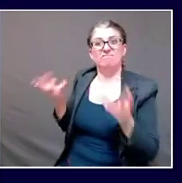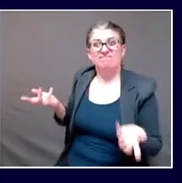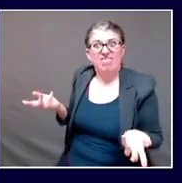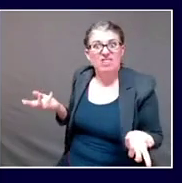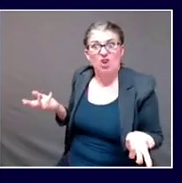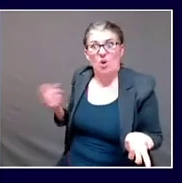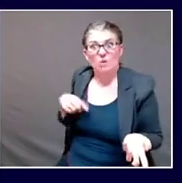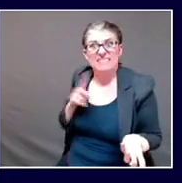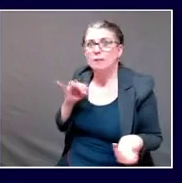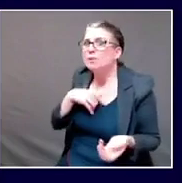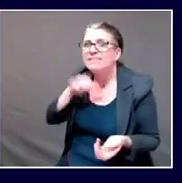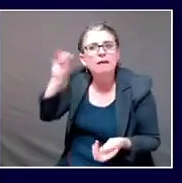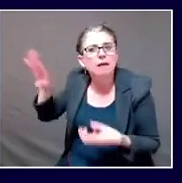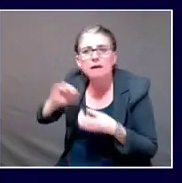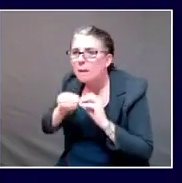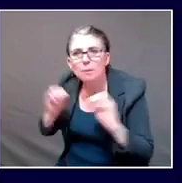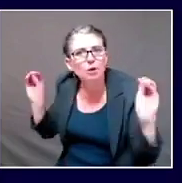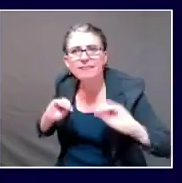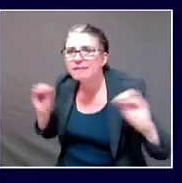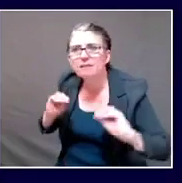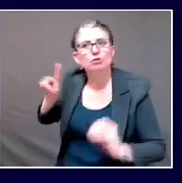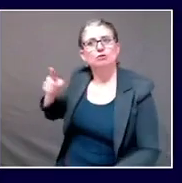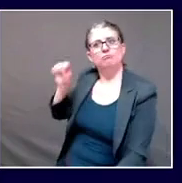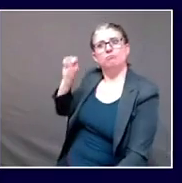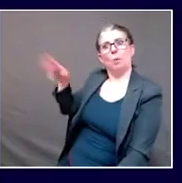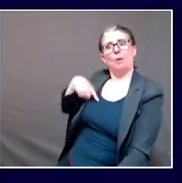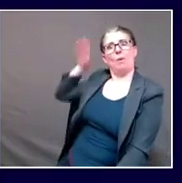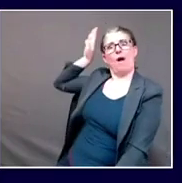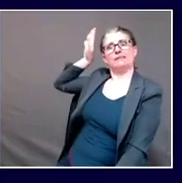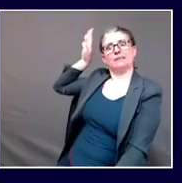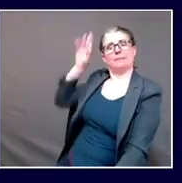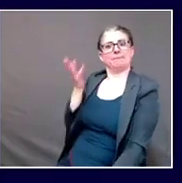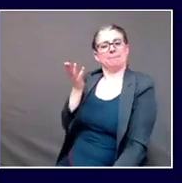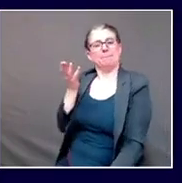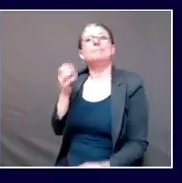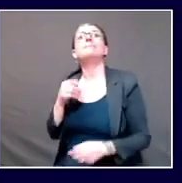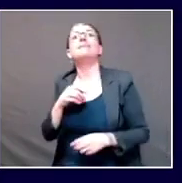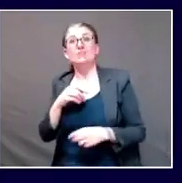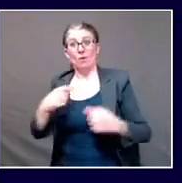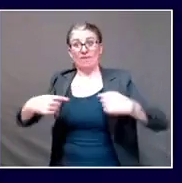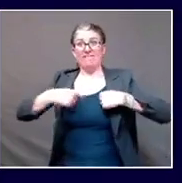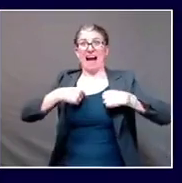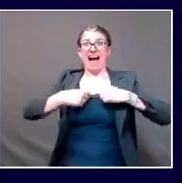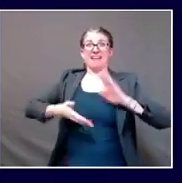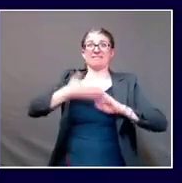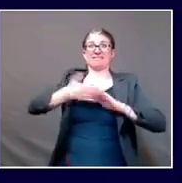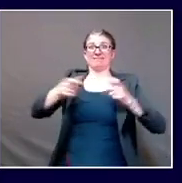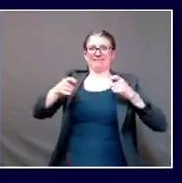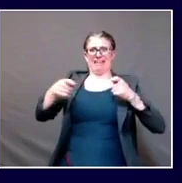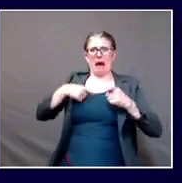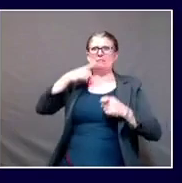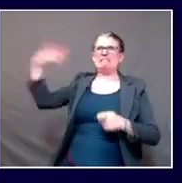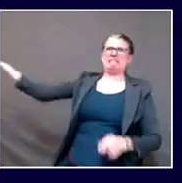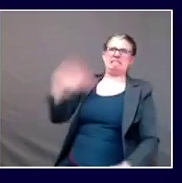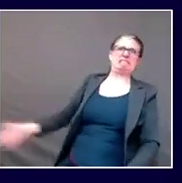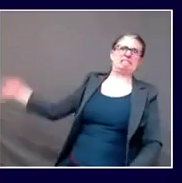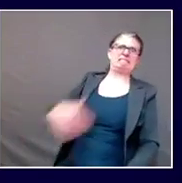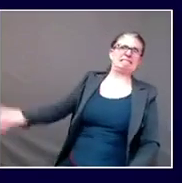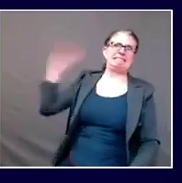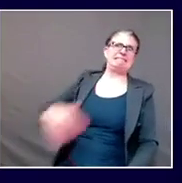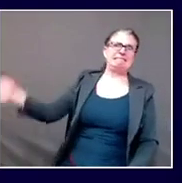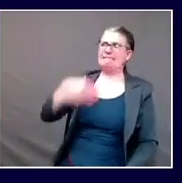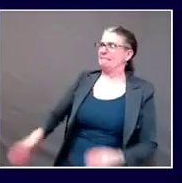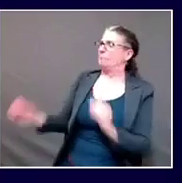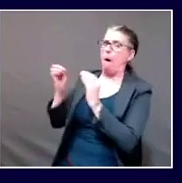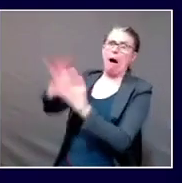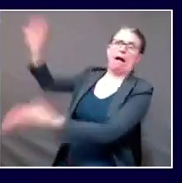sure we're getting vaccine to the most vulnerable Mainers and the people who provide care for them. Thank you. Governor,